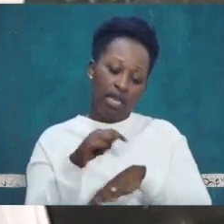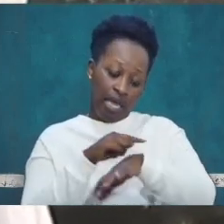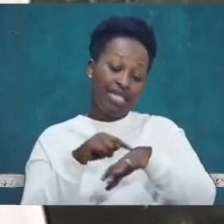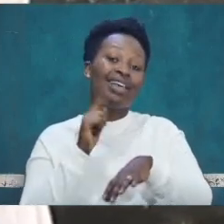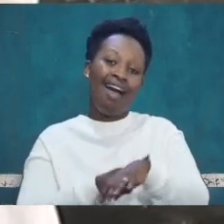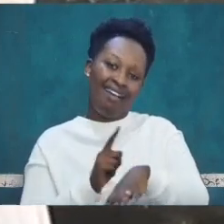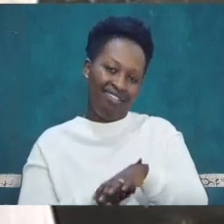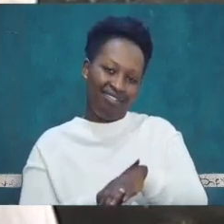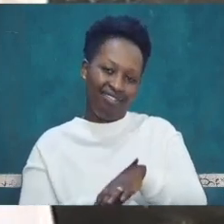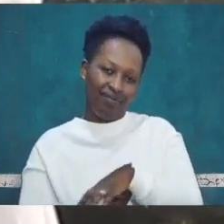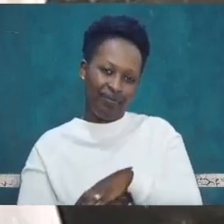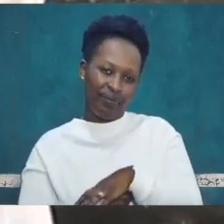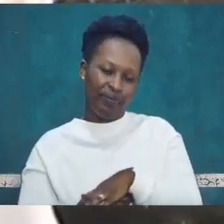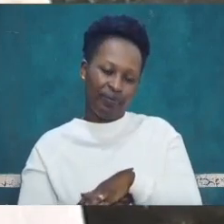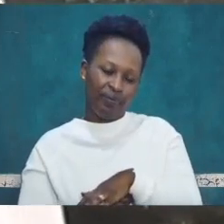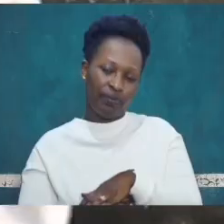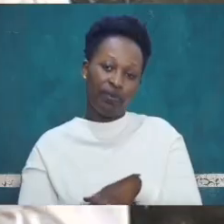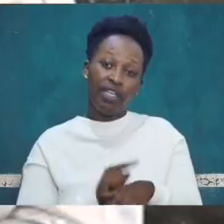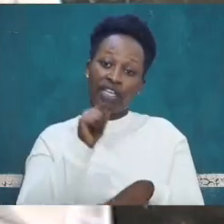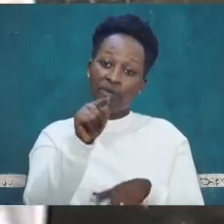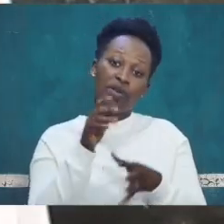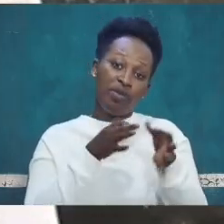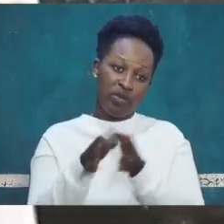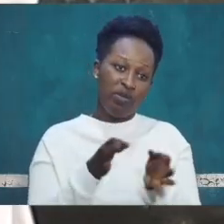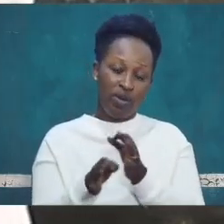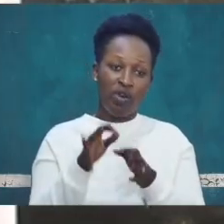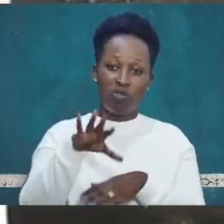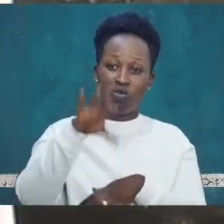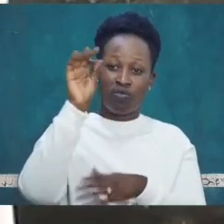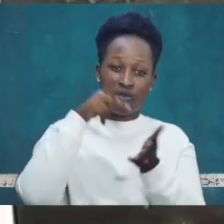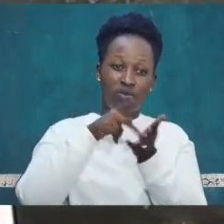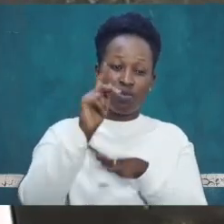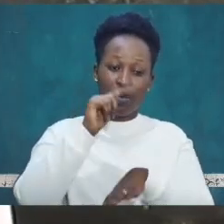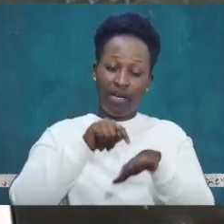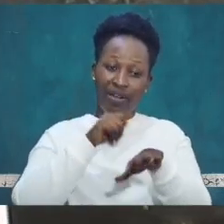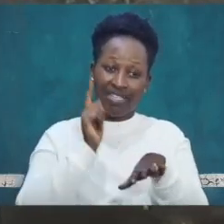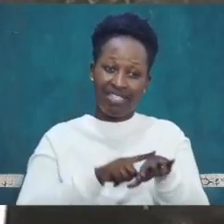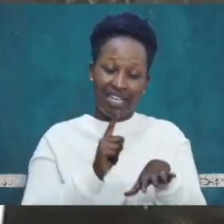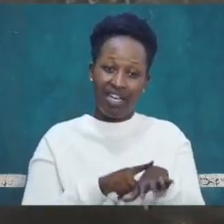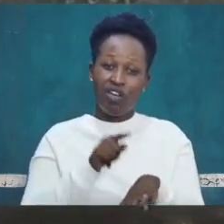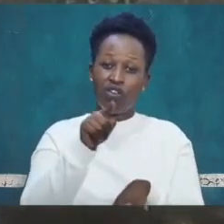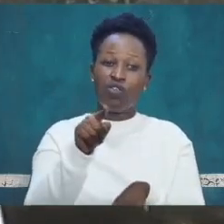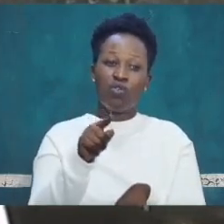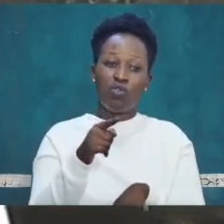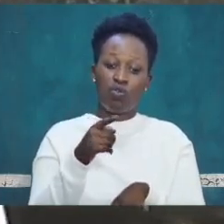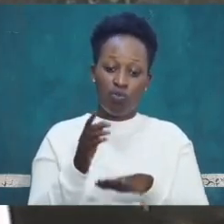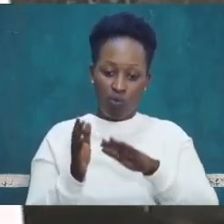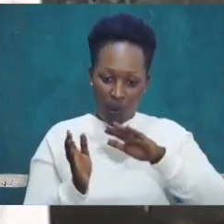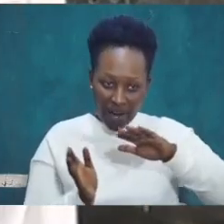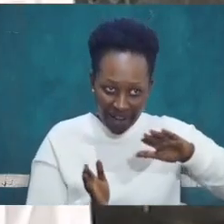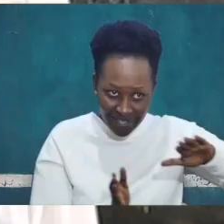a watch. That means choosing to buy a watch, you have